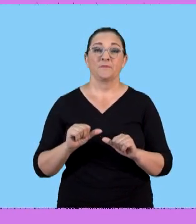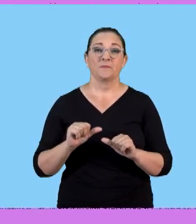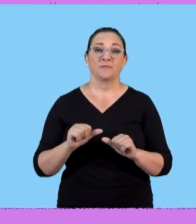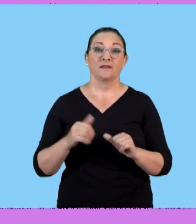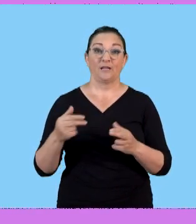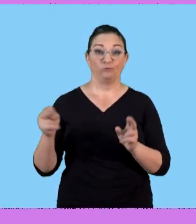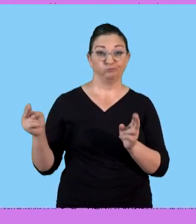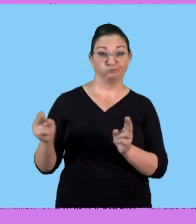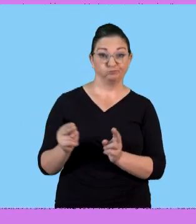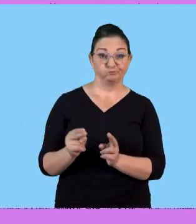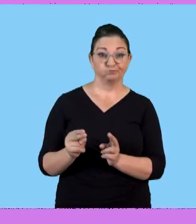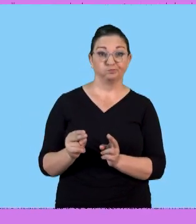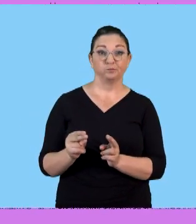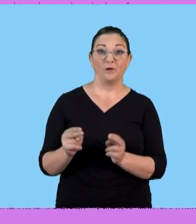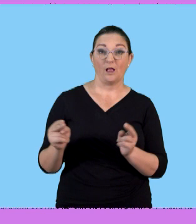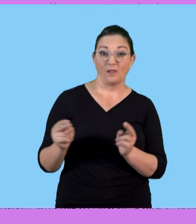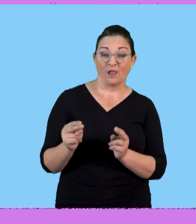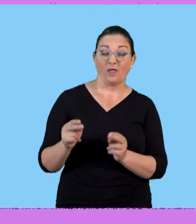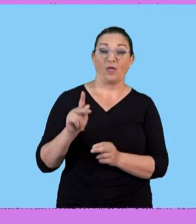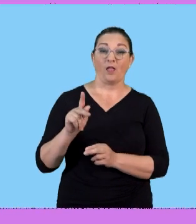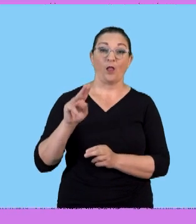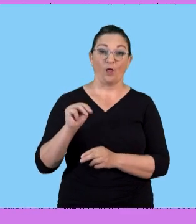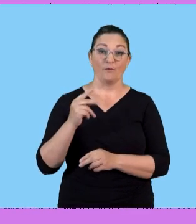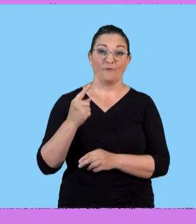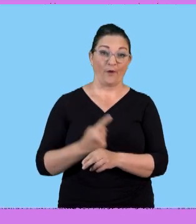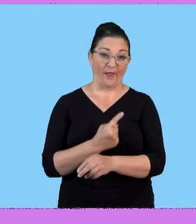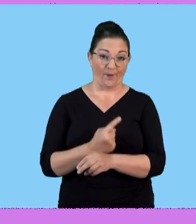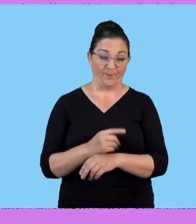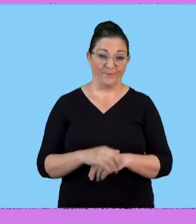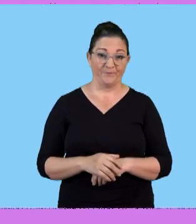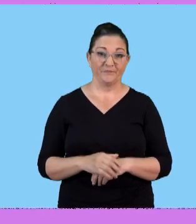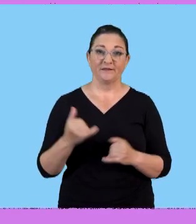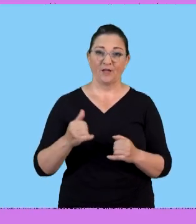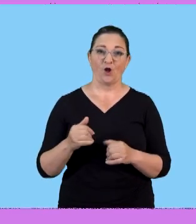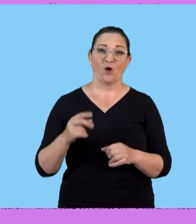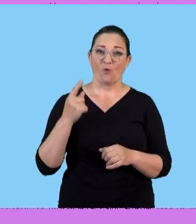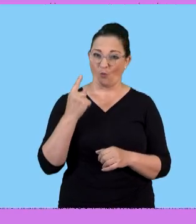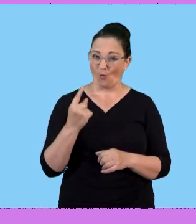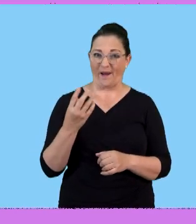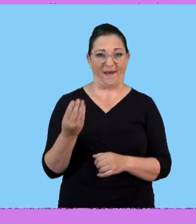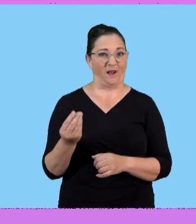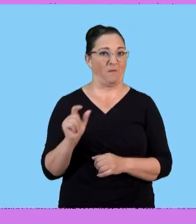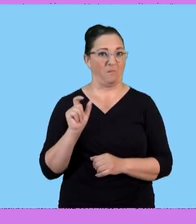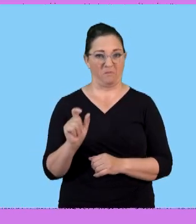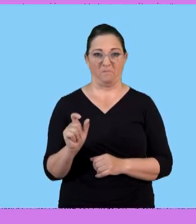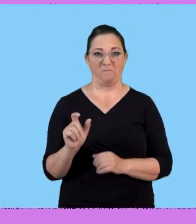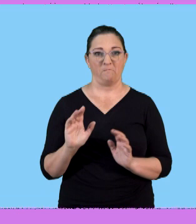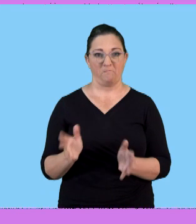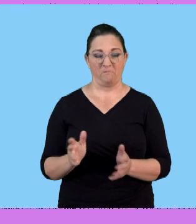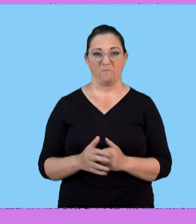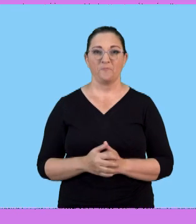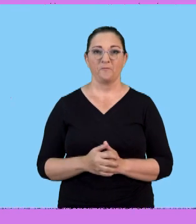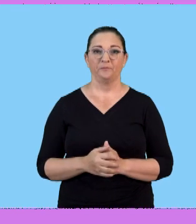of my question. It says rounded to the nearest kilometer per hour. So meaning it must be a whole number, right? A unit. So